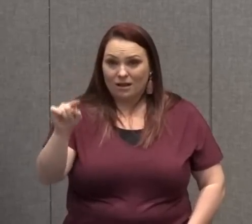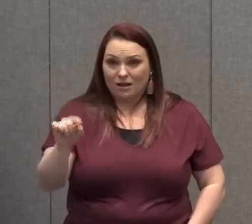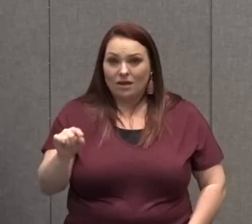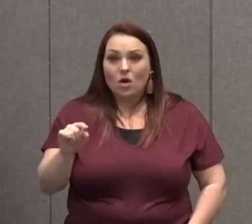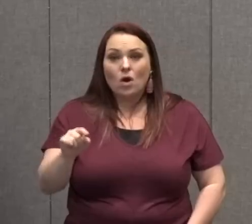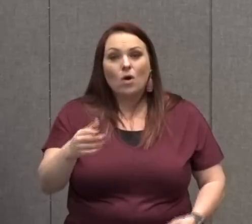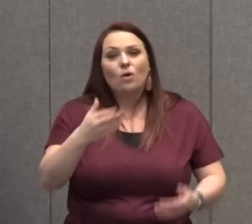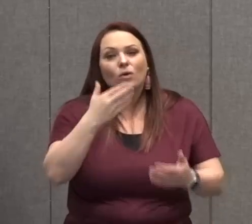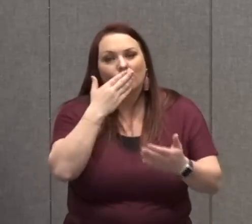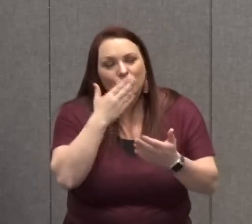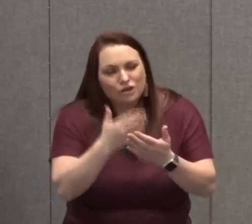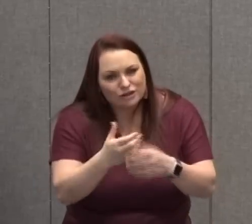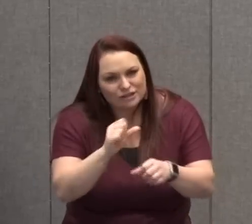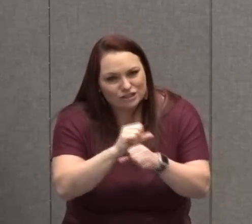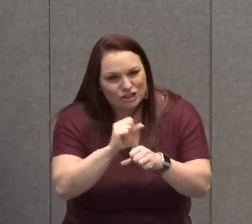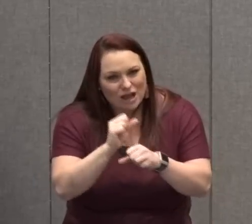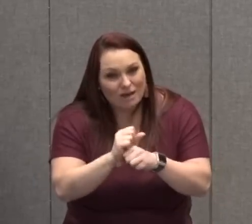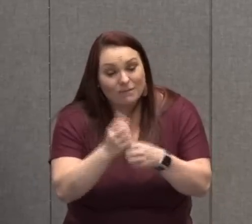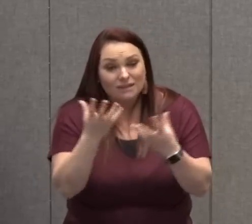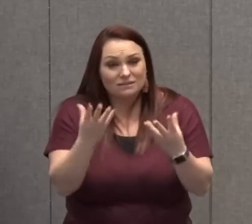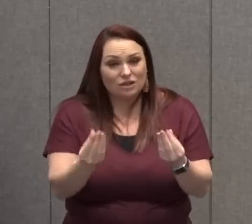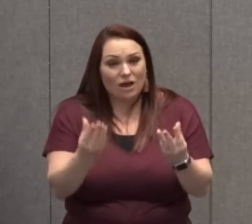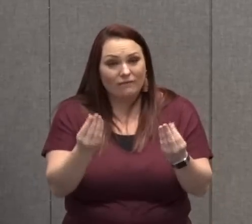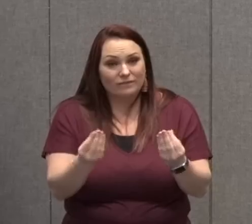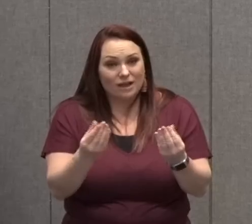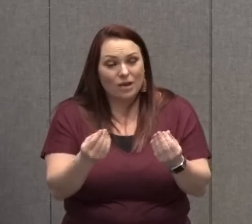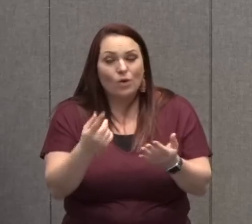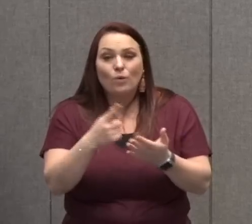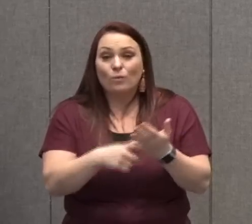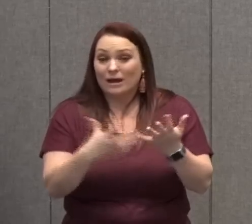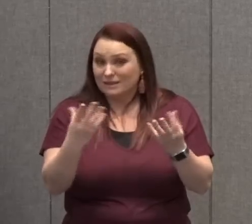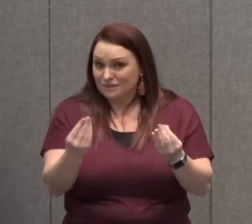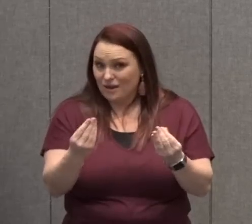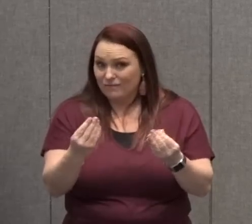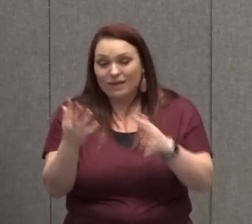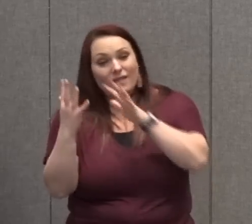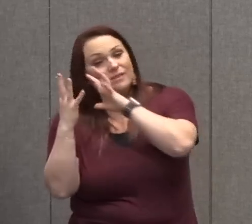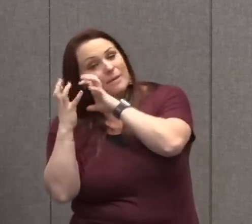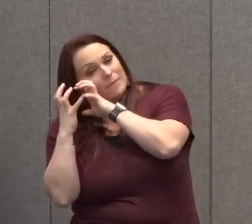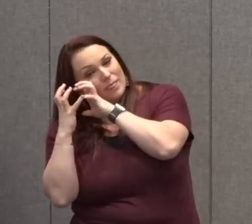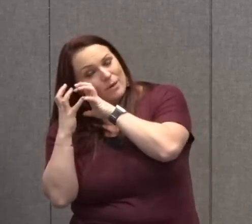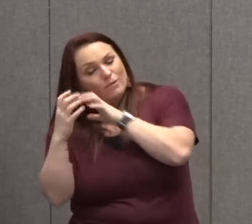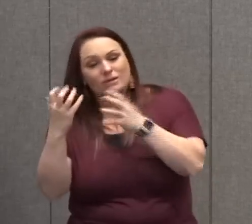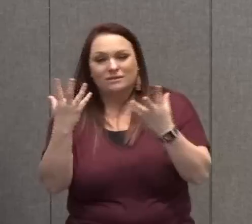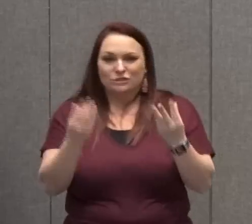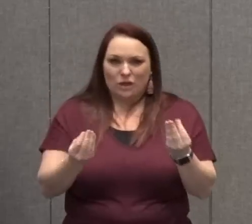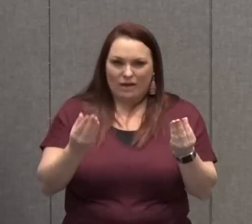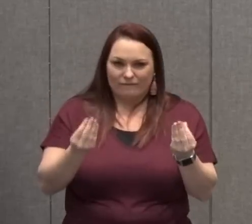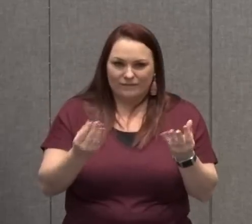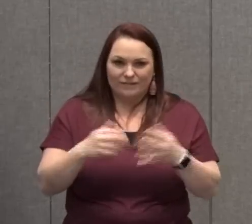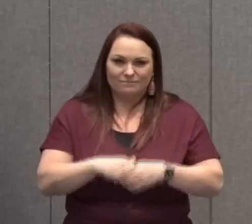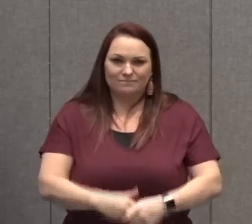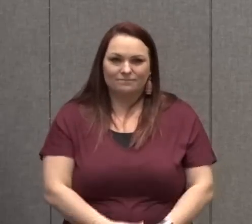pillow is soft what is soft the pillow the pillow so I'm gonna write soft